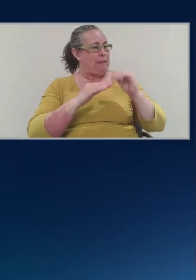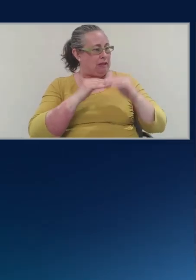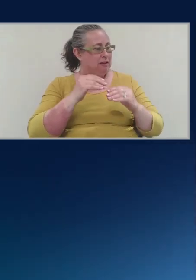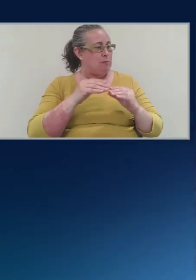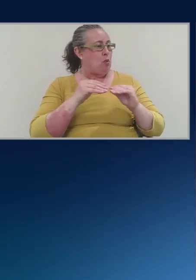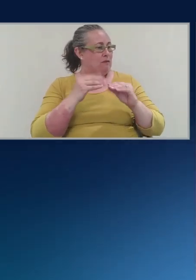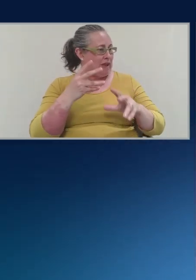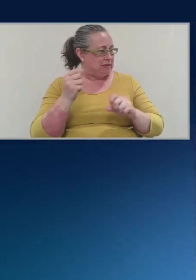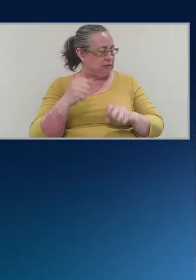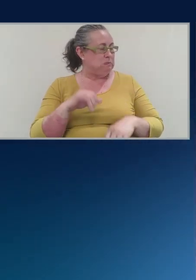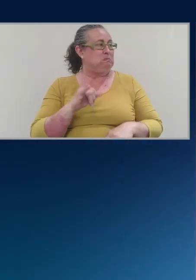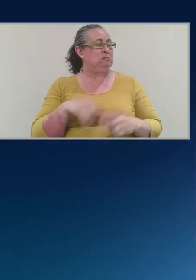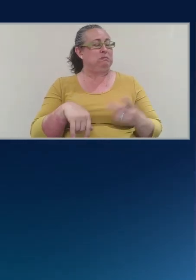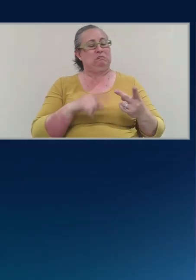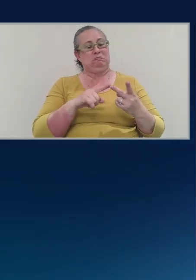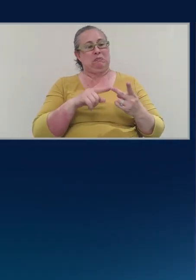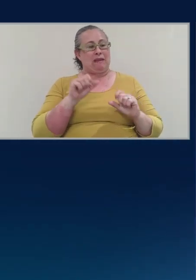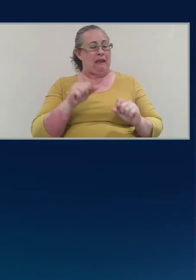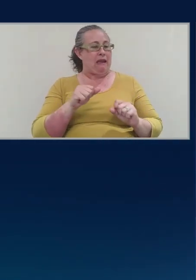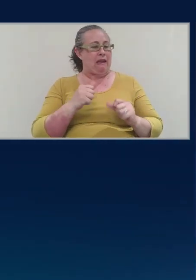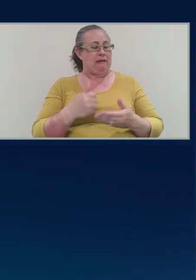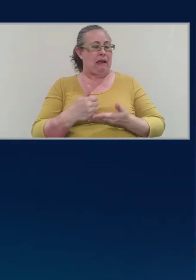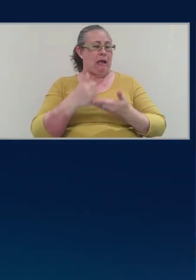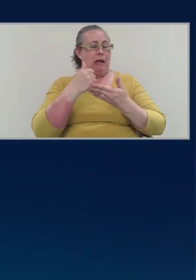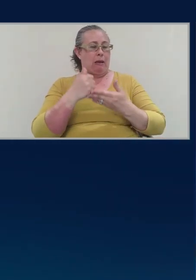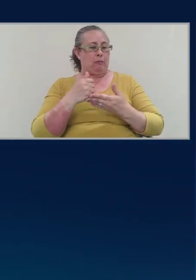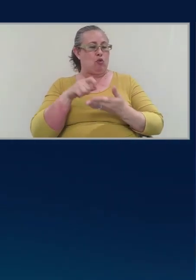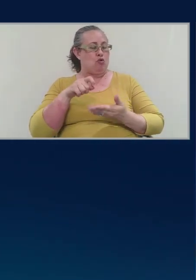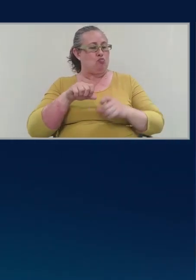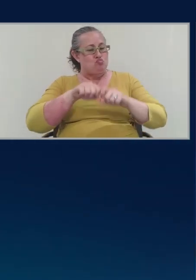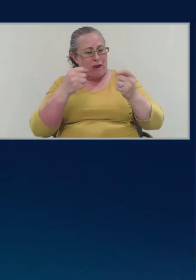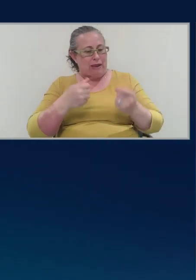help me break my own writing blocks